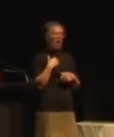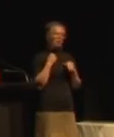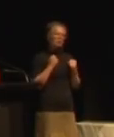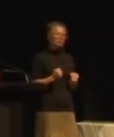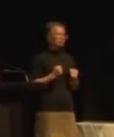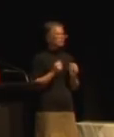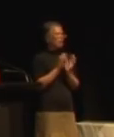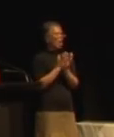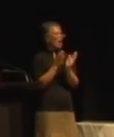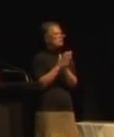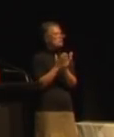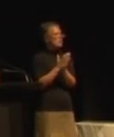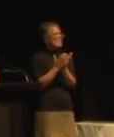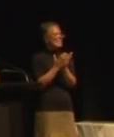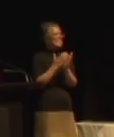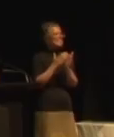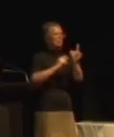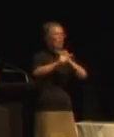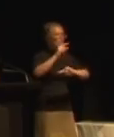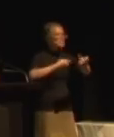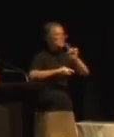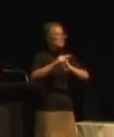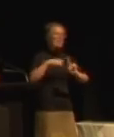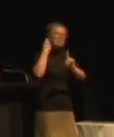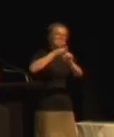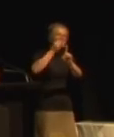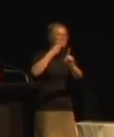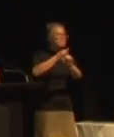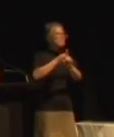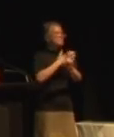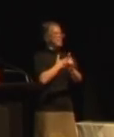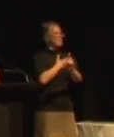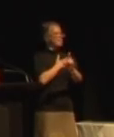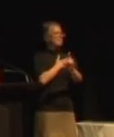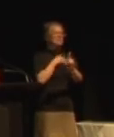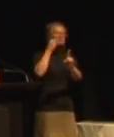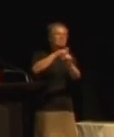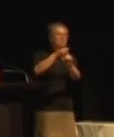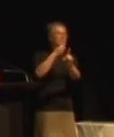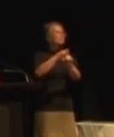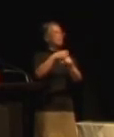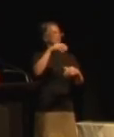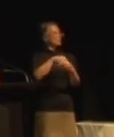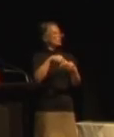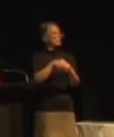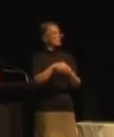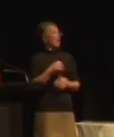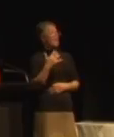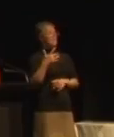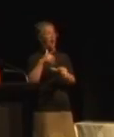to make our conferences safer and more inclusive. For the last 5 years of my librarian career,